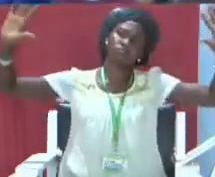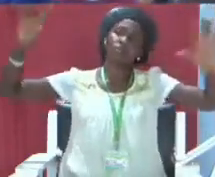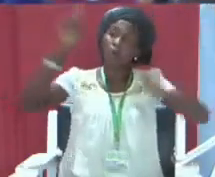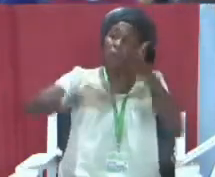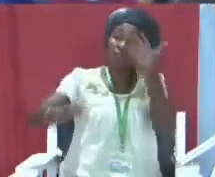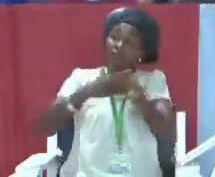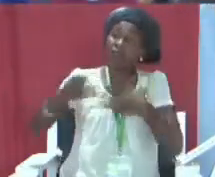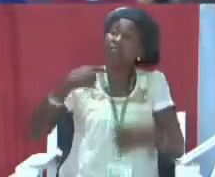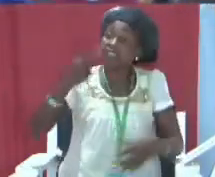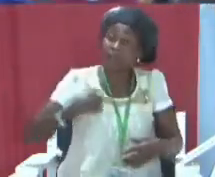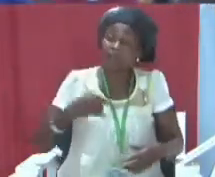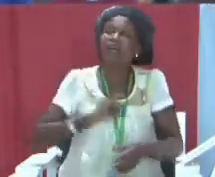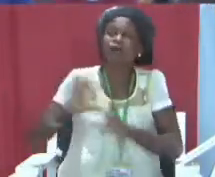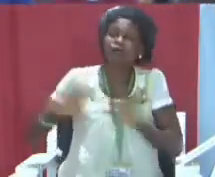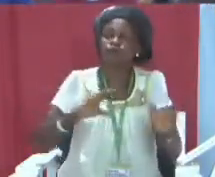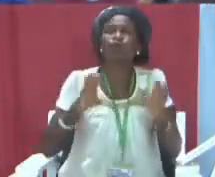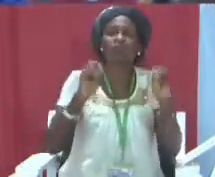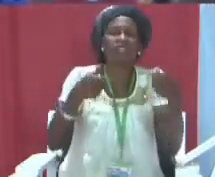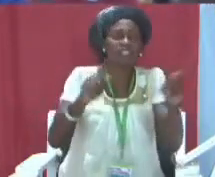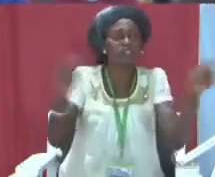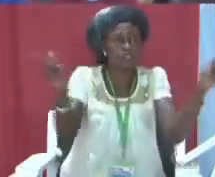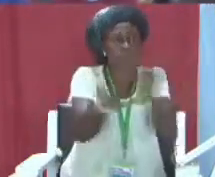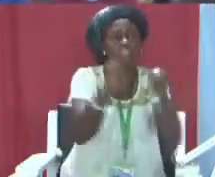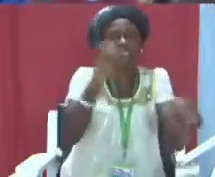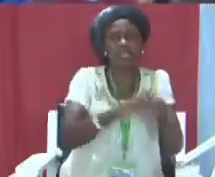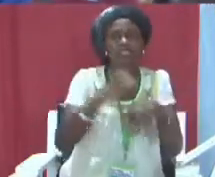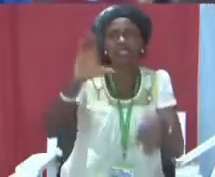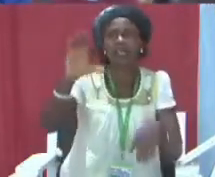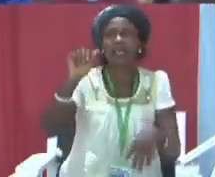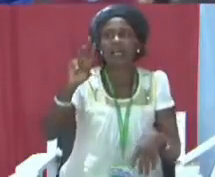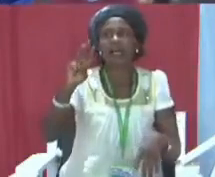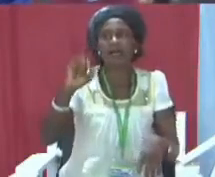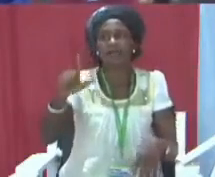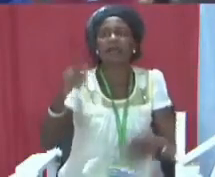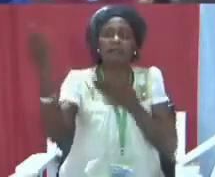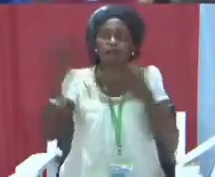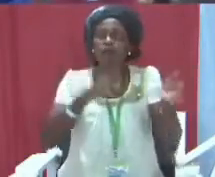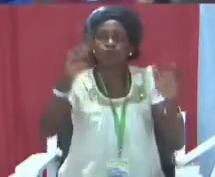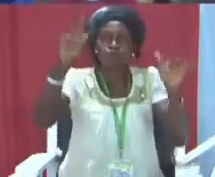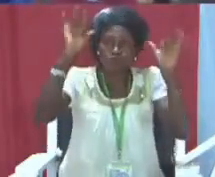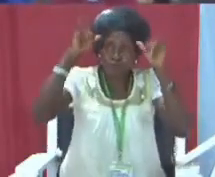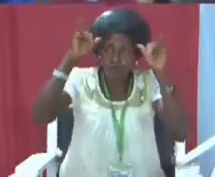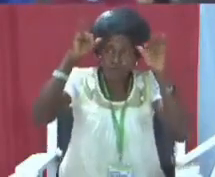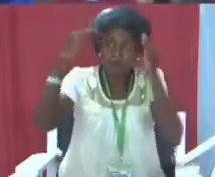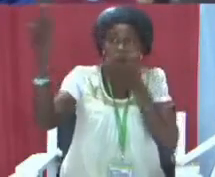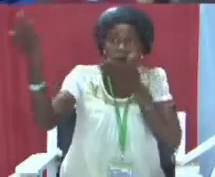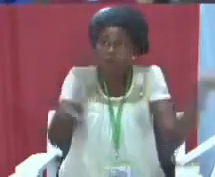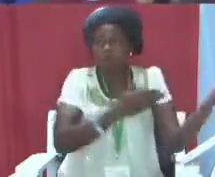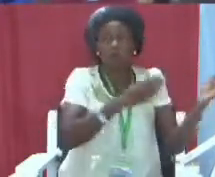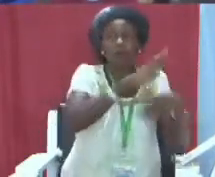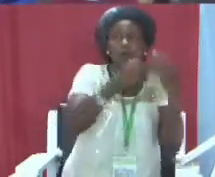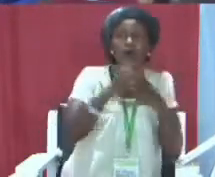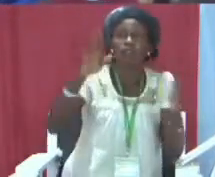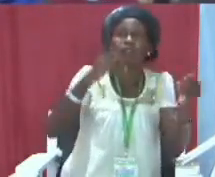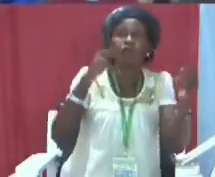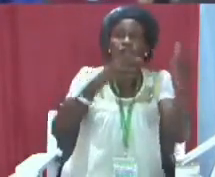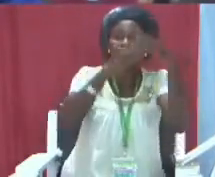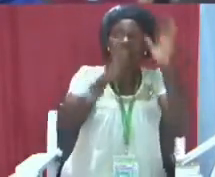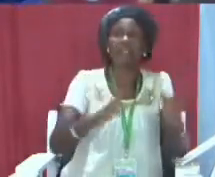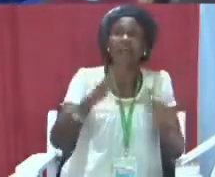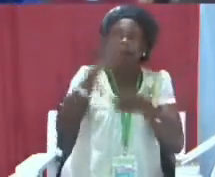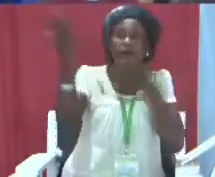do." He said, "Let's meet at Carmel. Bring two cows. Come with all the leaders. Come with all the prophets of